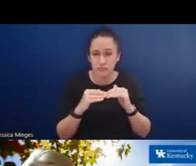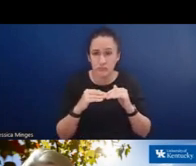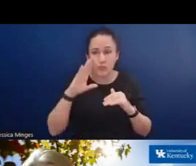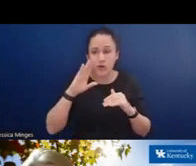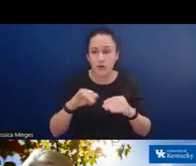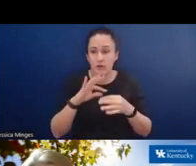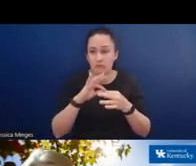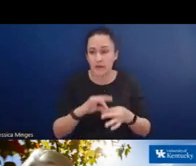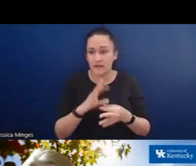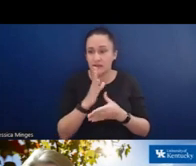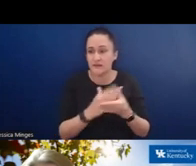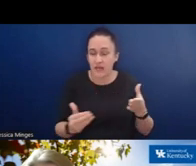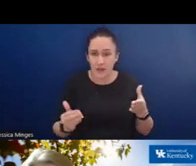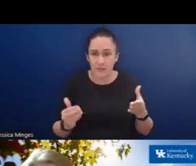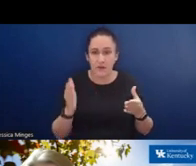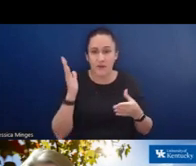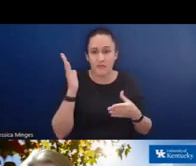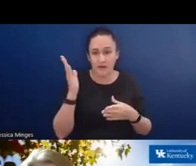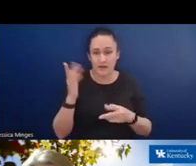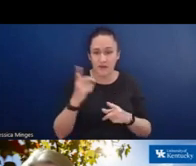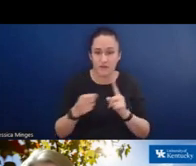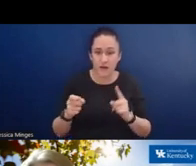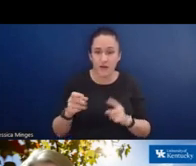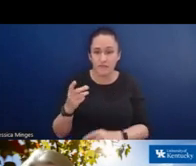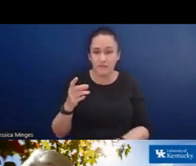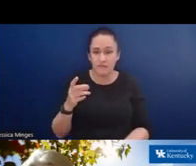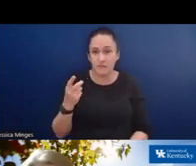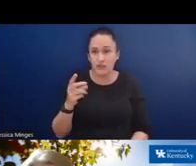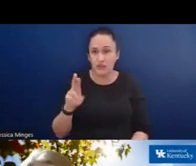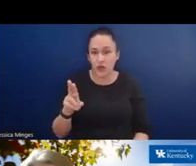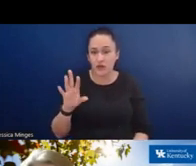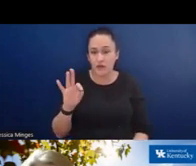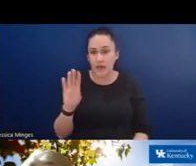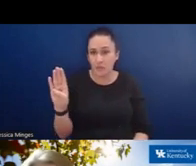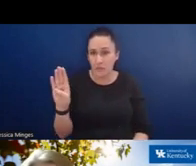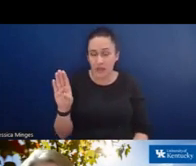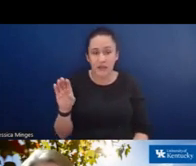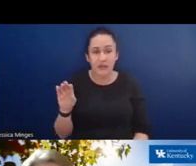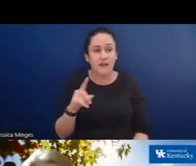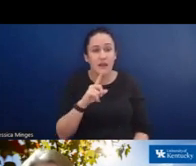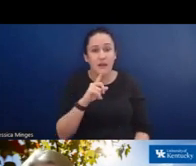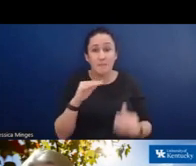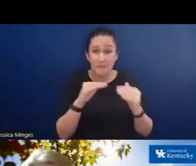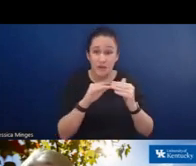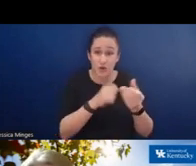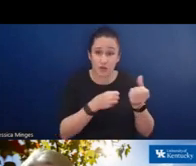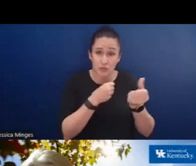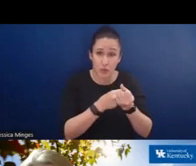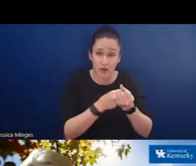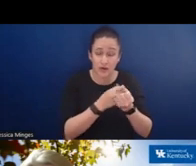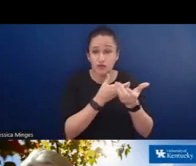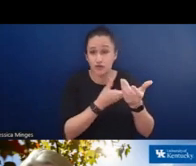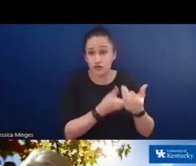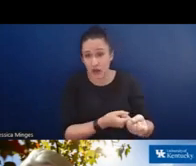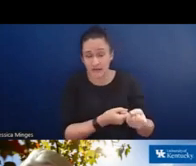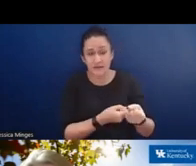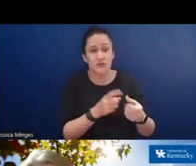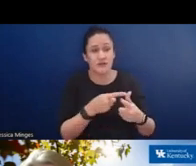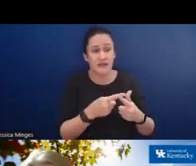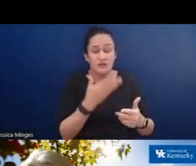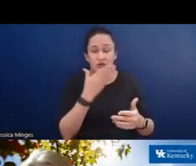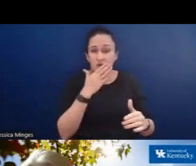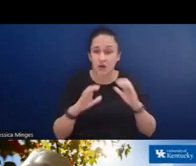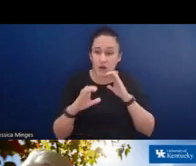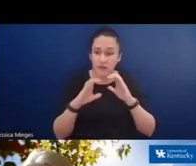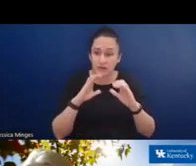the presentation that Dr. Fallin-Bennett did, that peers are there, they're supported and they're trusted and they accept them. And so these are good conversations